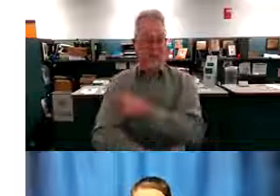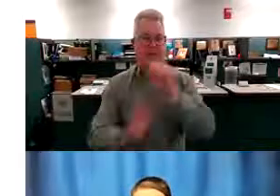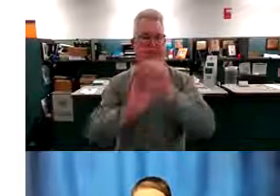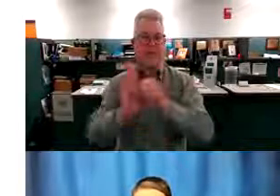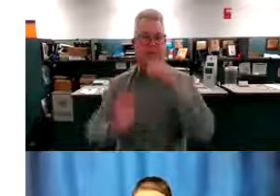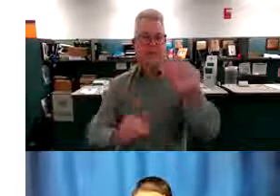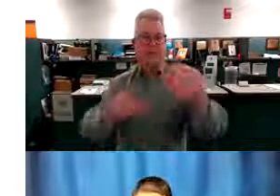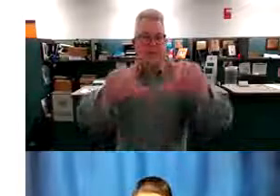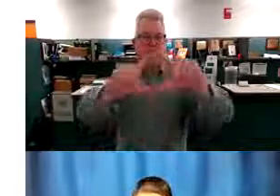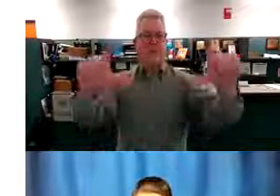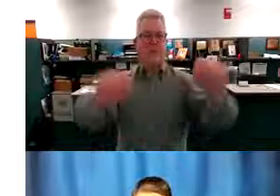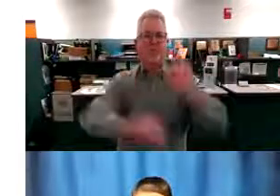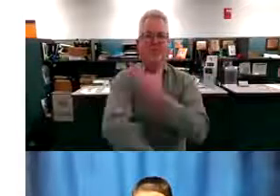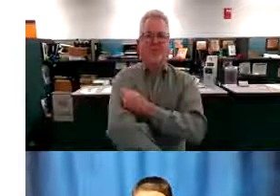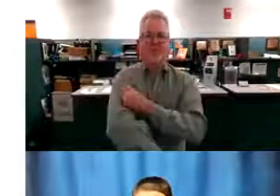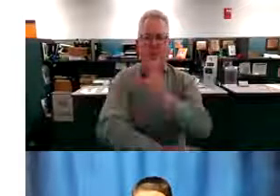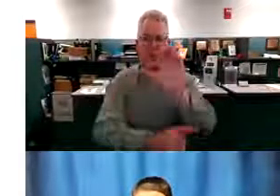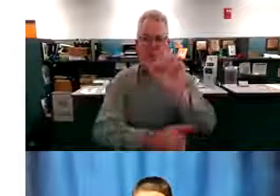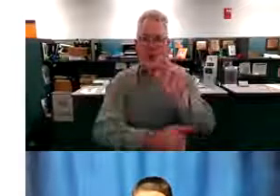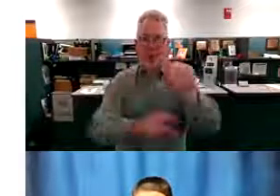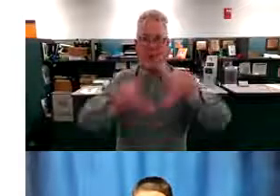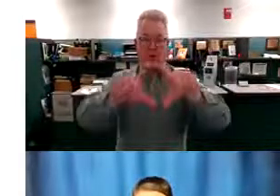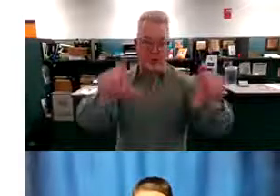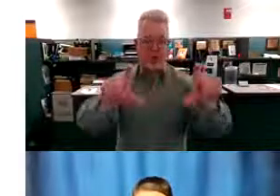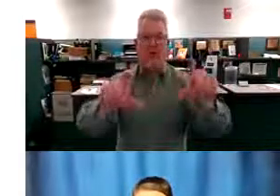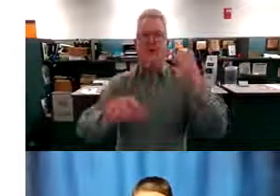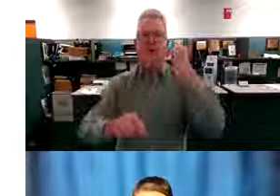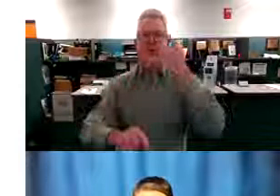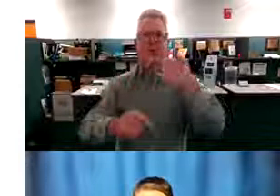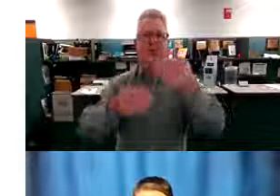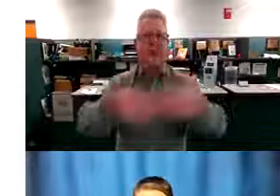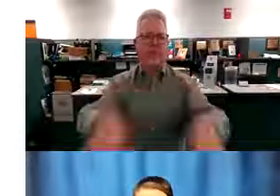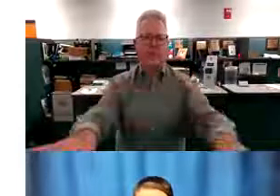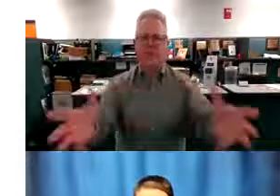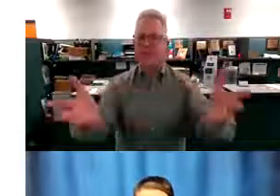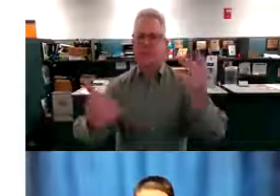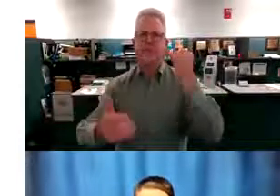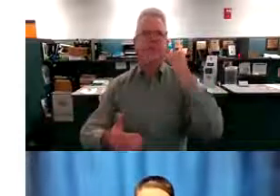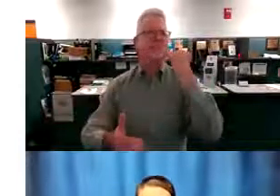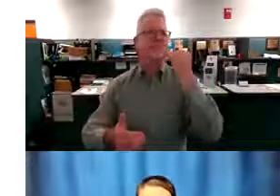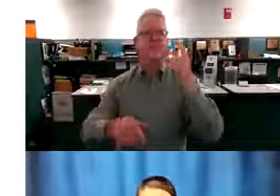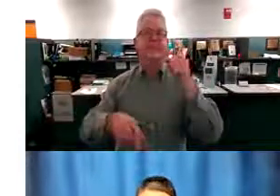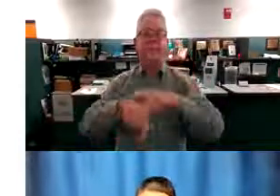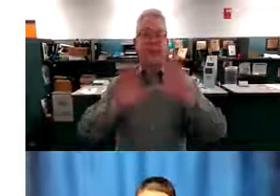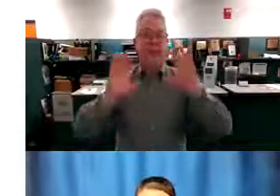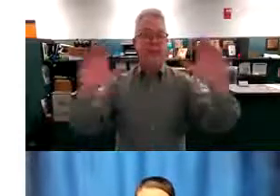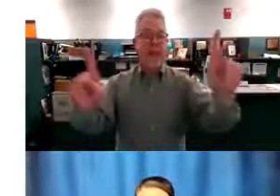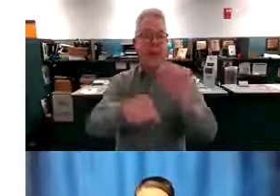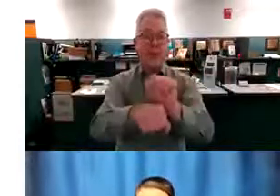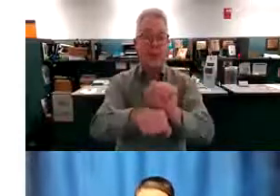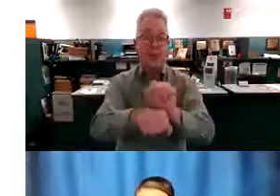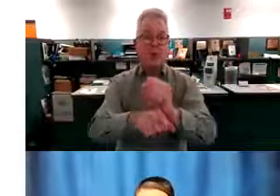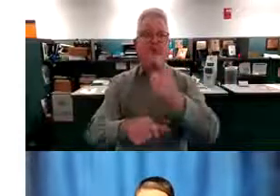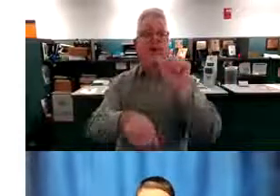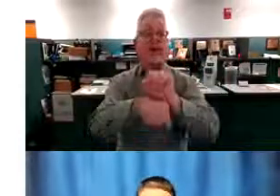Once you've had a vaccine, they give you a status card. It's a card for your vaccination. If you lost it, or,